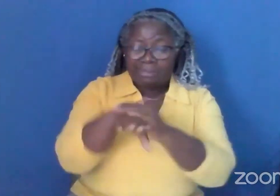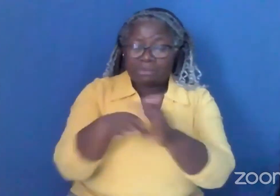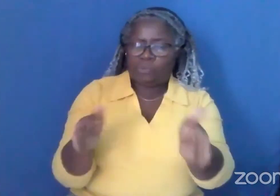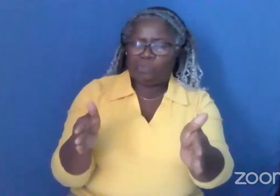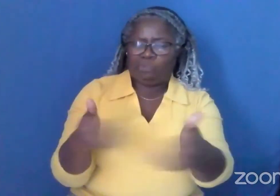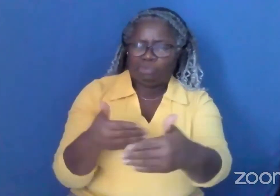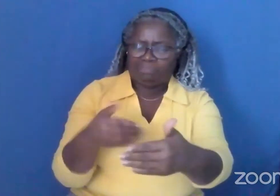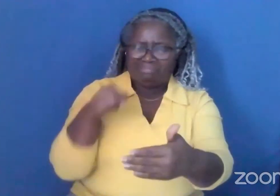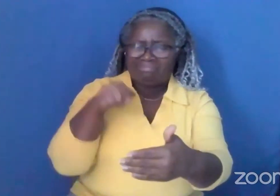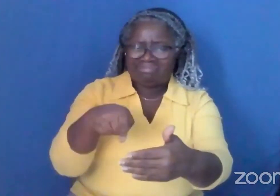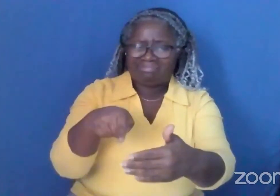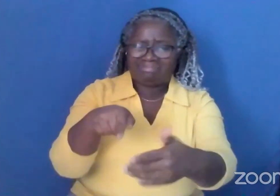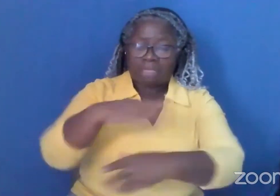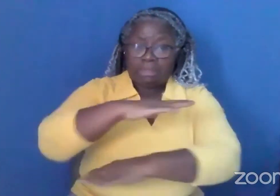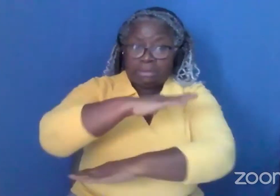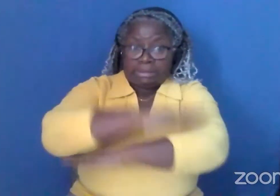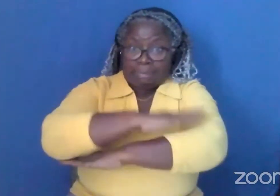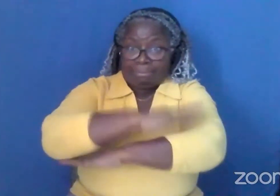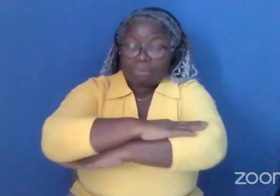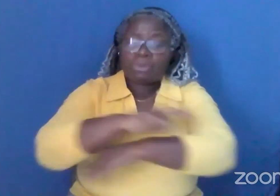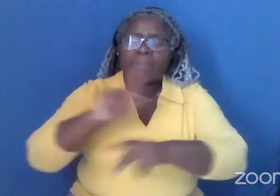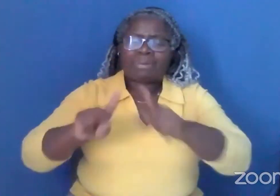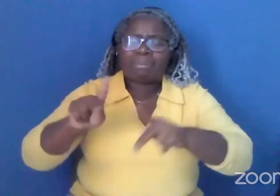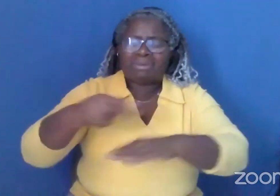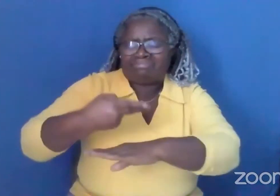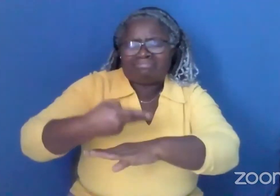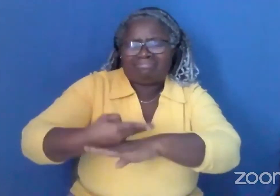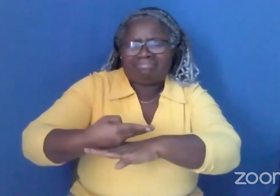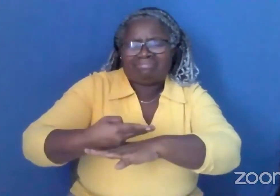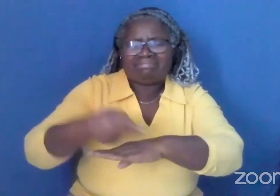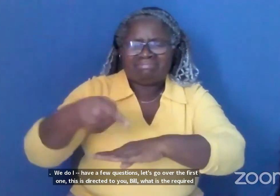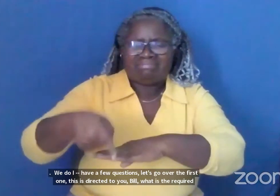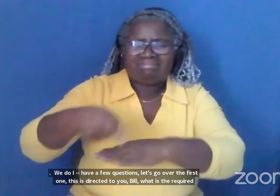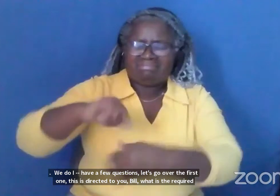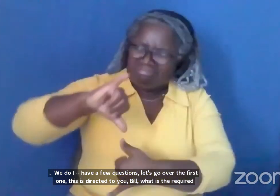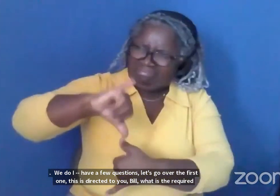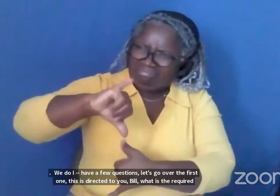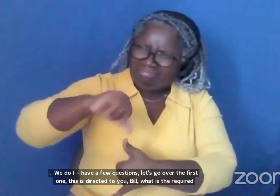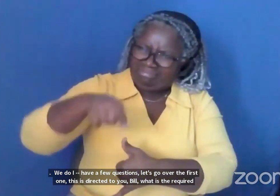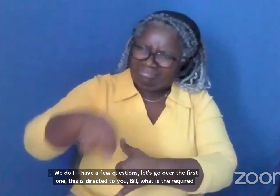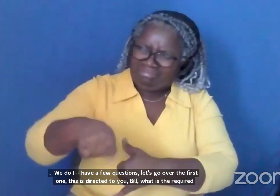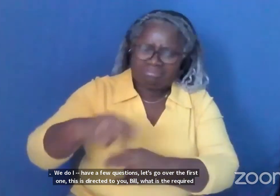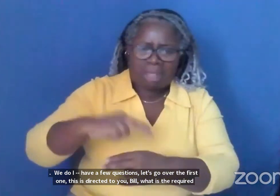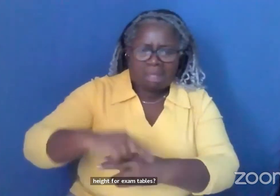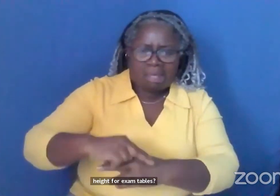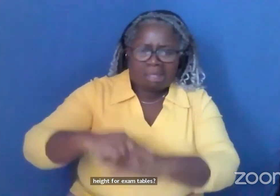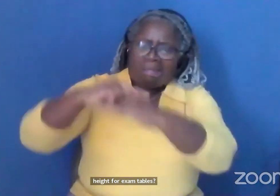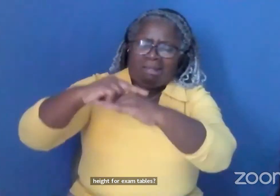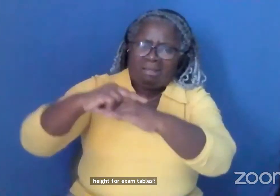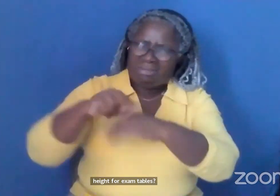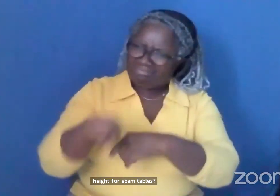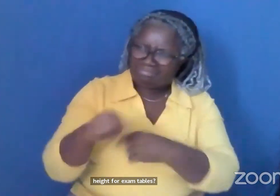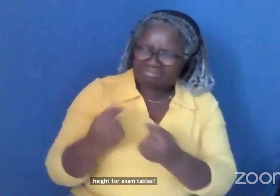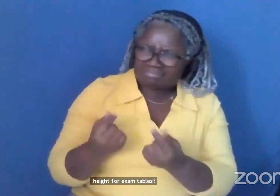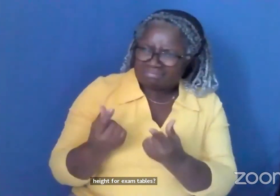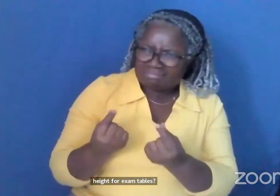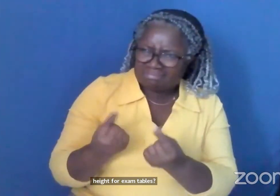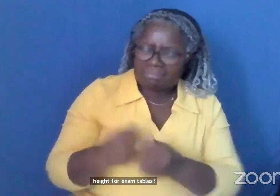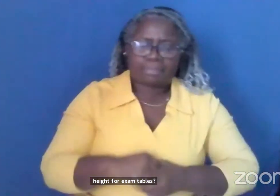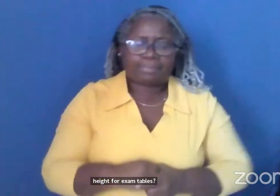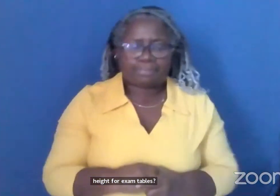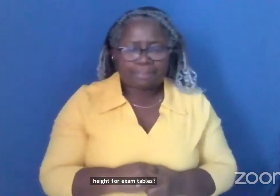The MDE voluntary requirements talk about adjustability to that transfer surface, and it needs